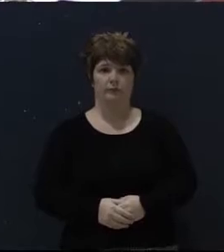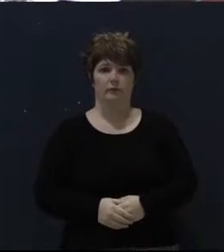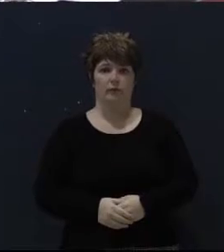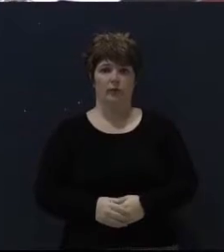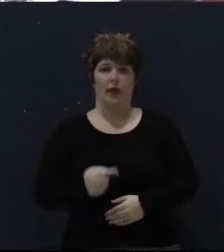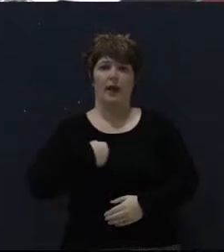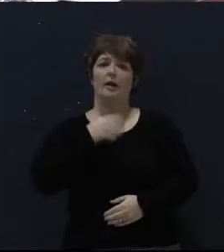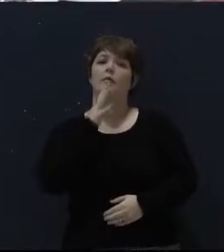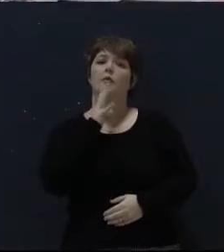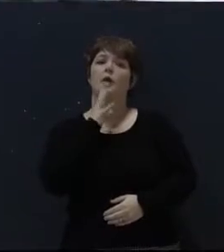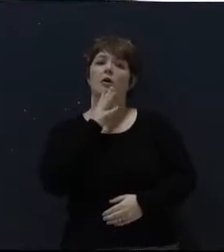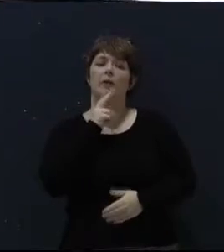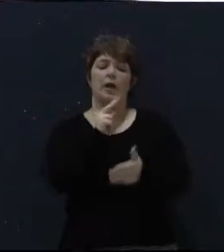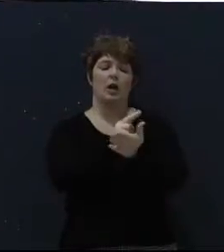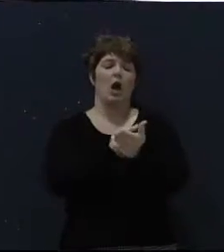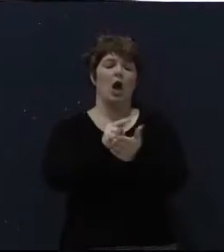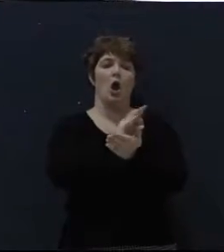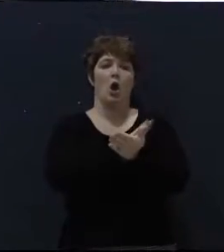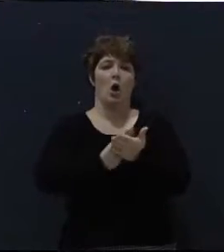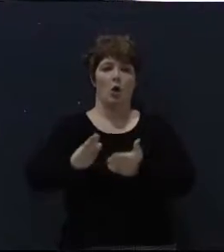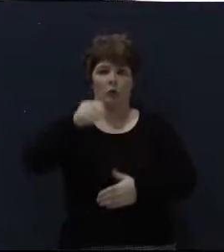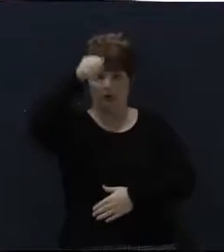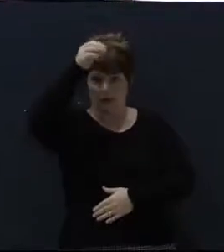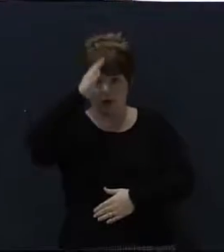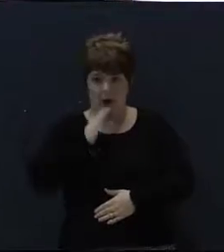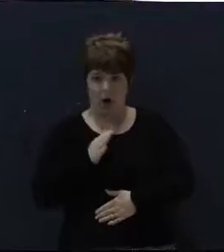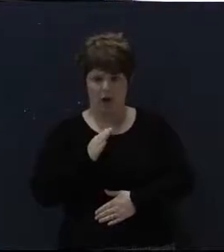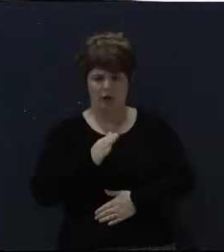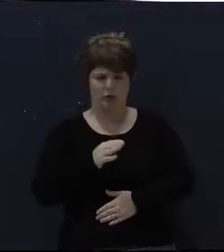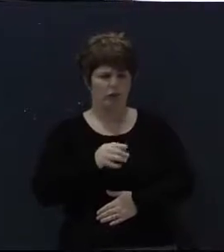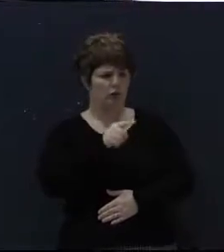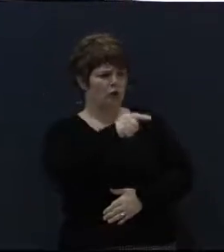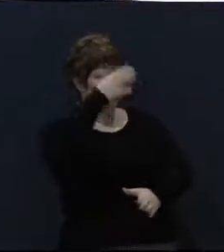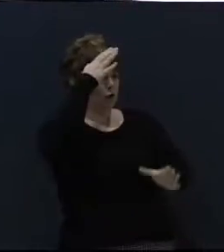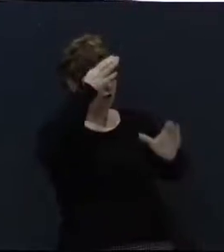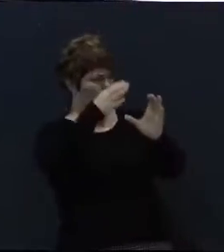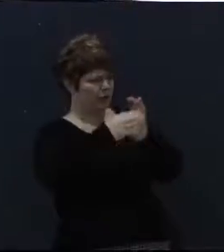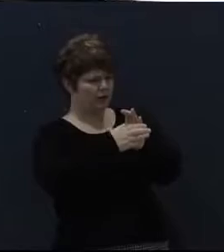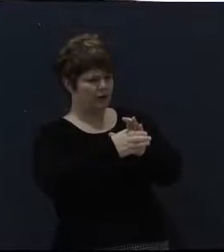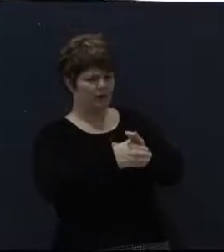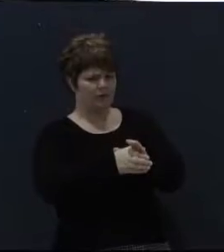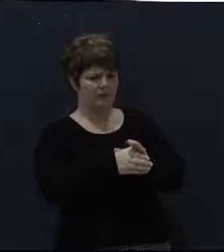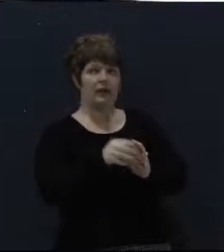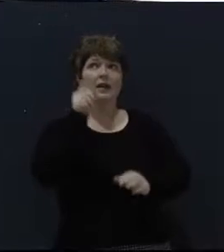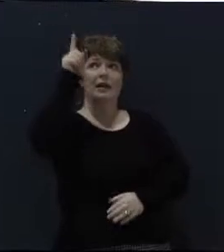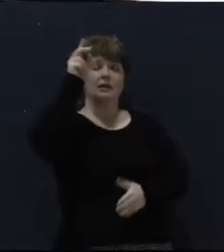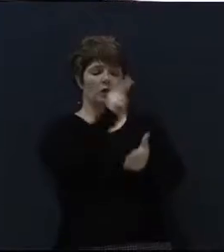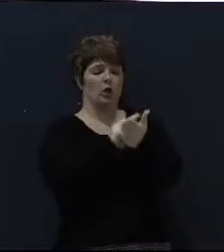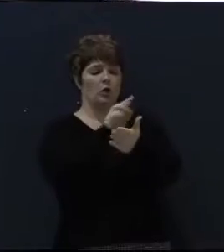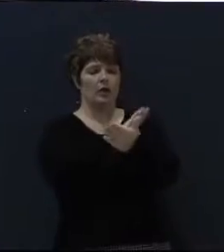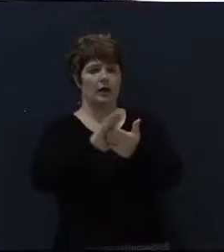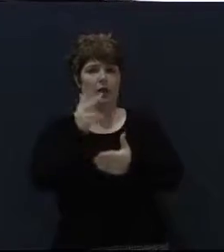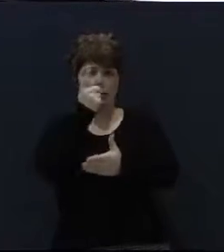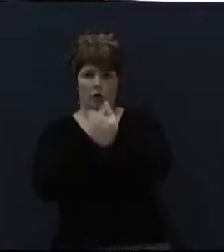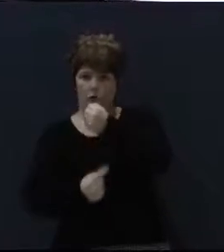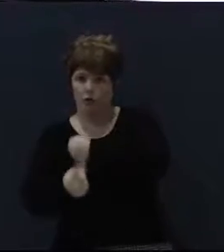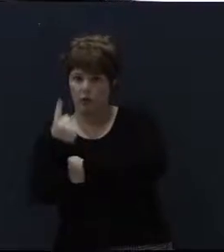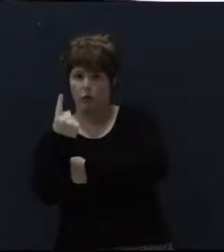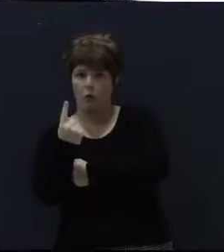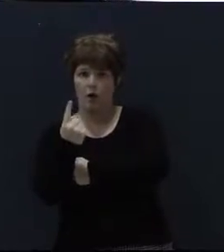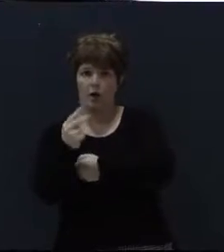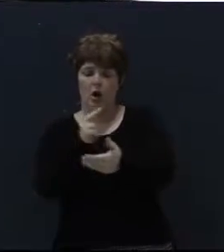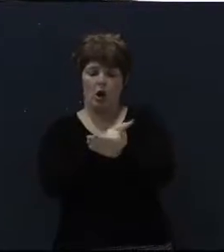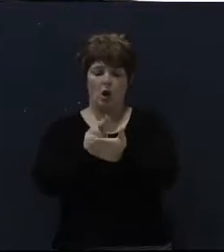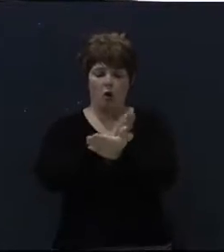By the way, I'm talking about a holy God. Amen. How many believe he's a holy God? A thrice holy God. And I'm talking about a